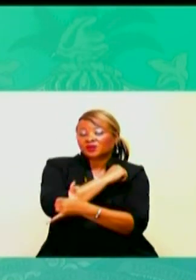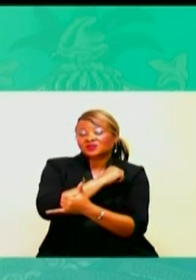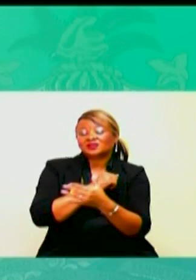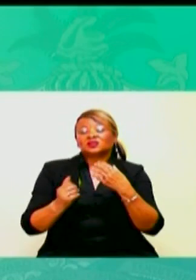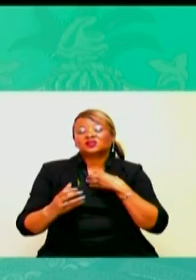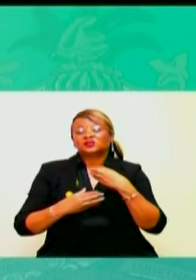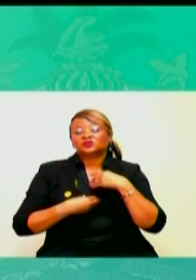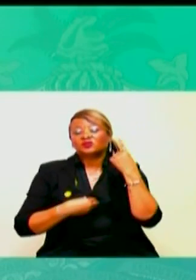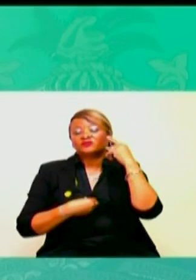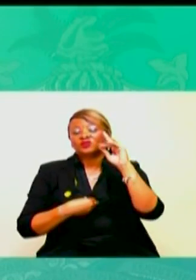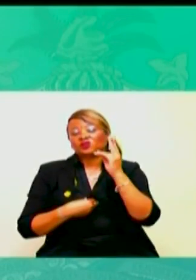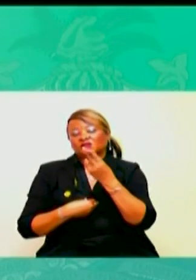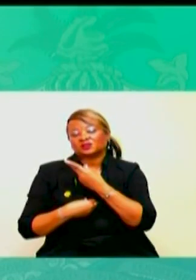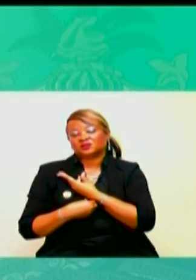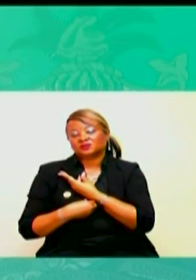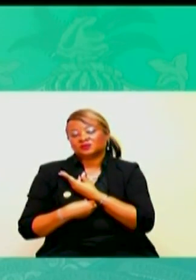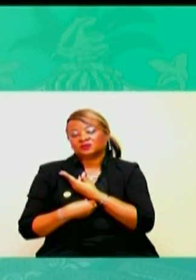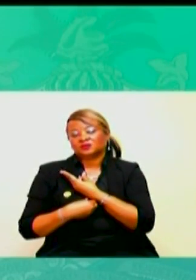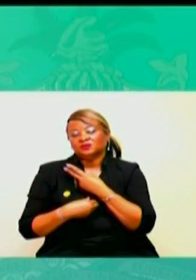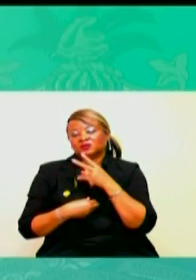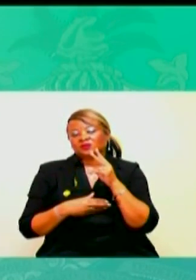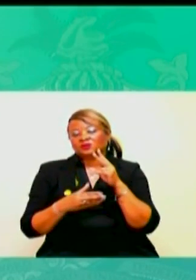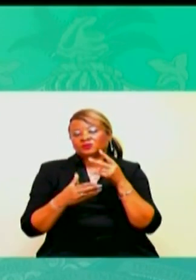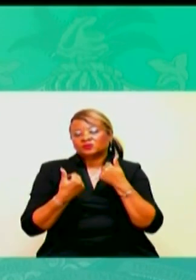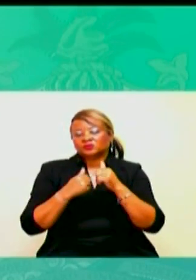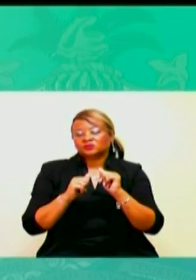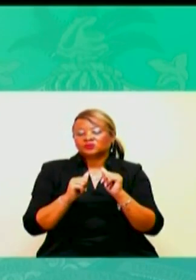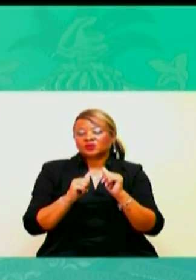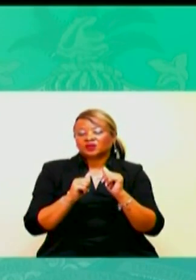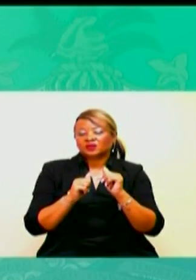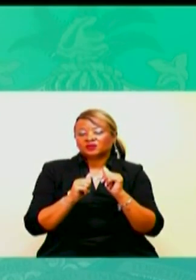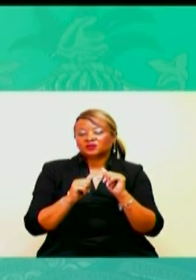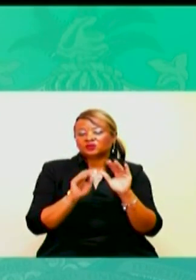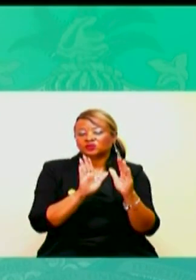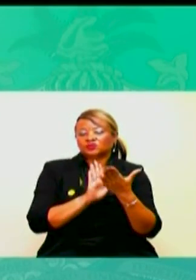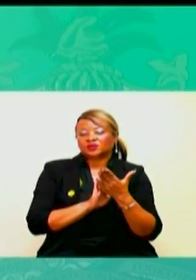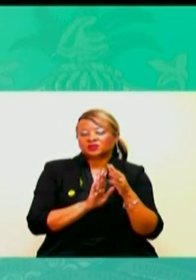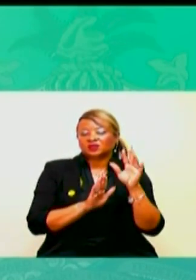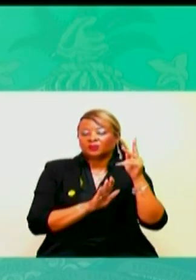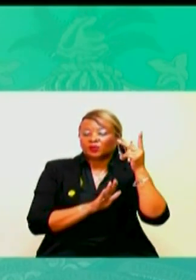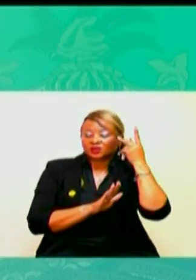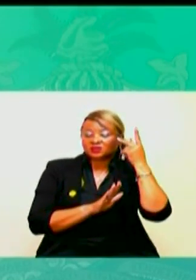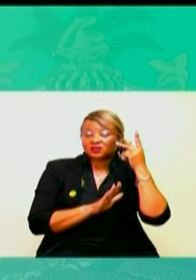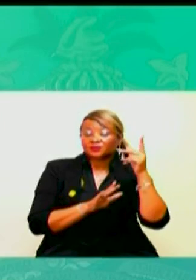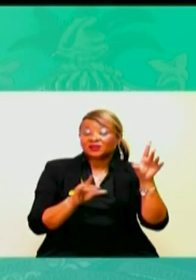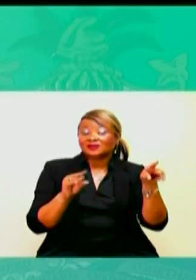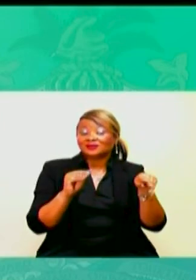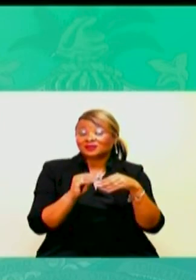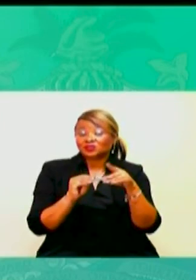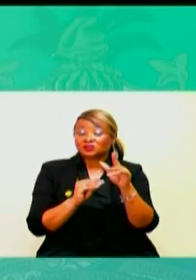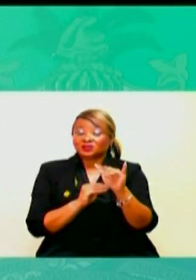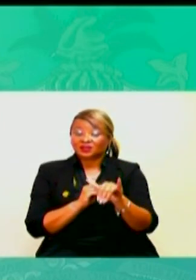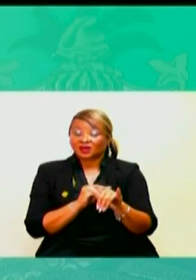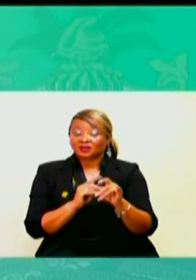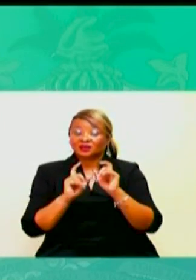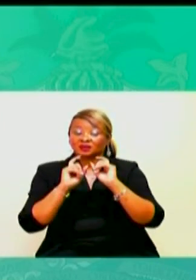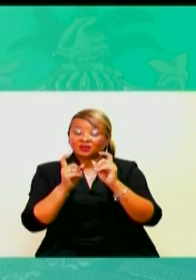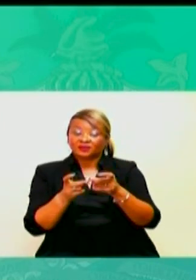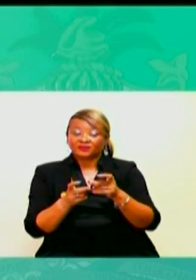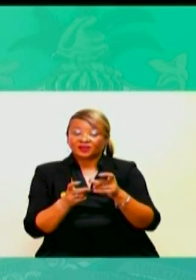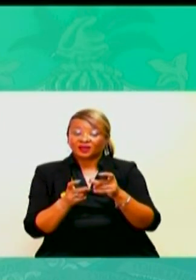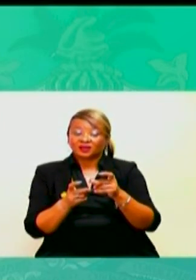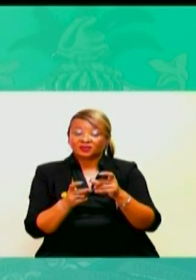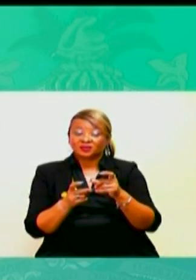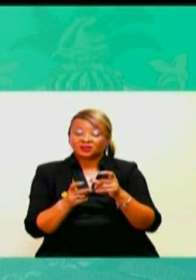for us. It is something that we are seeking to address and amend our policy. But in addition to that, Madam Speaker, given the